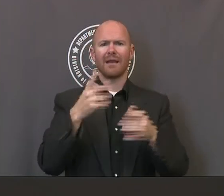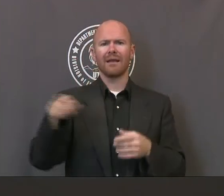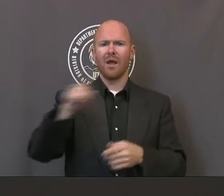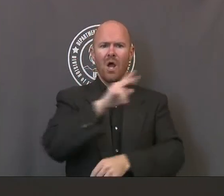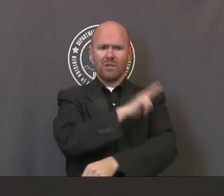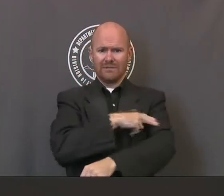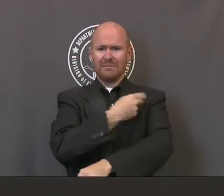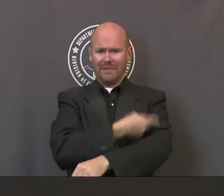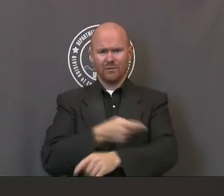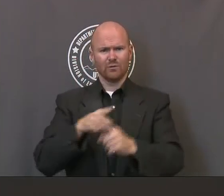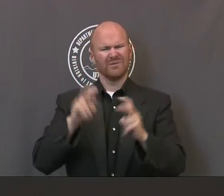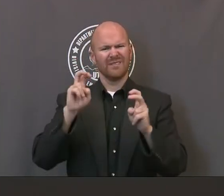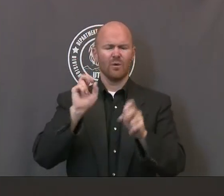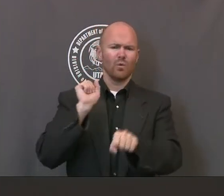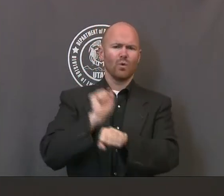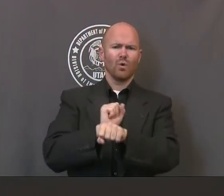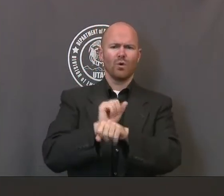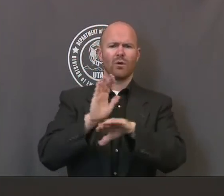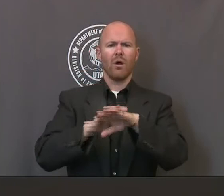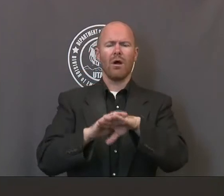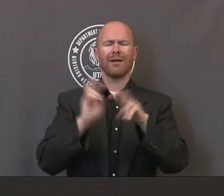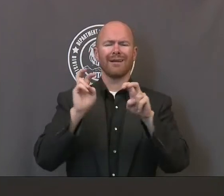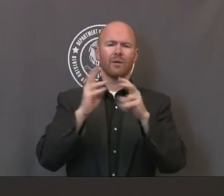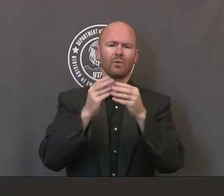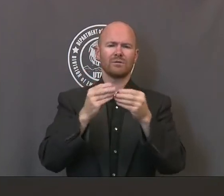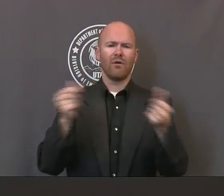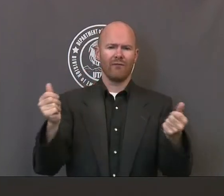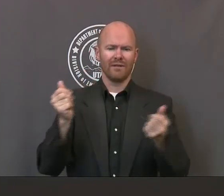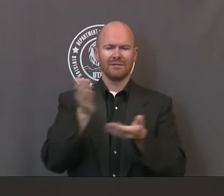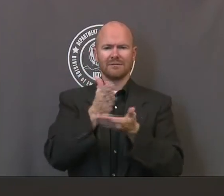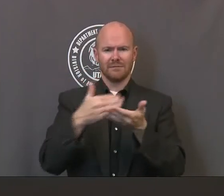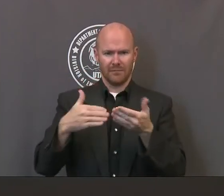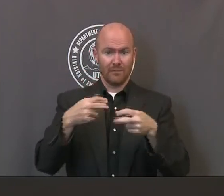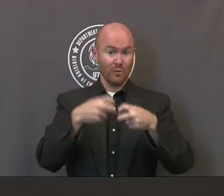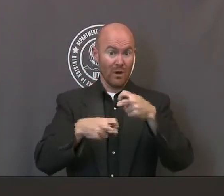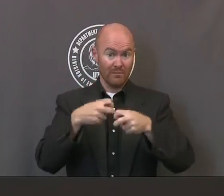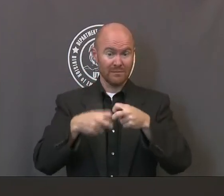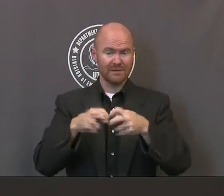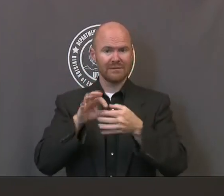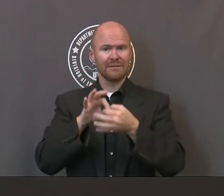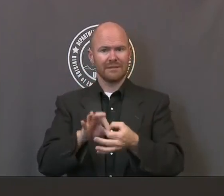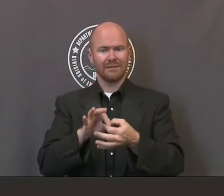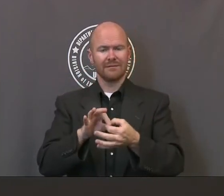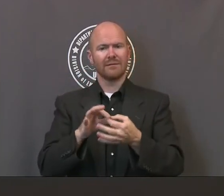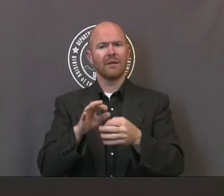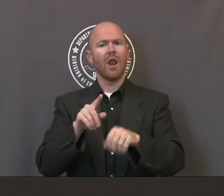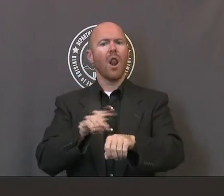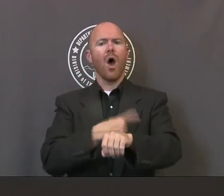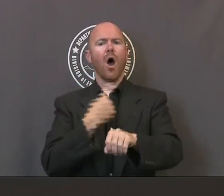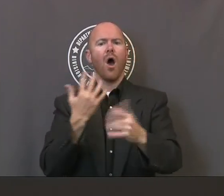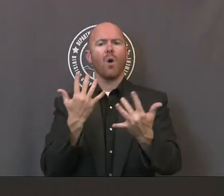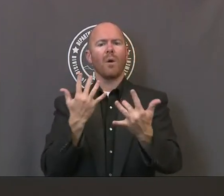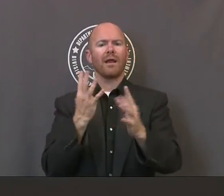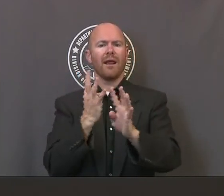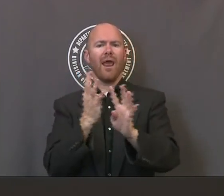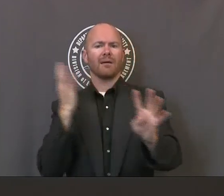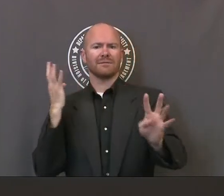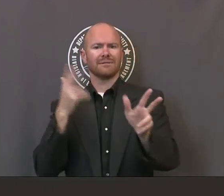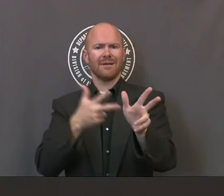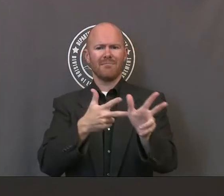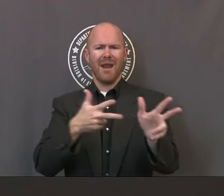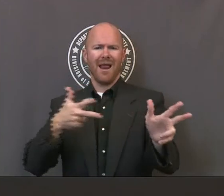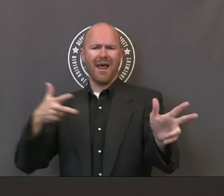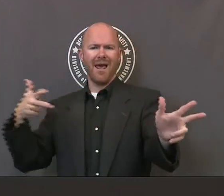to work together on resolving some of the problems that deal with long waiting lines in the sample